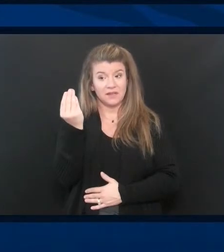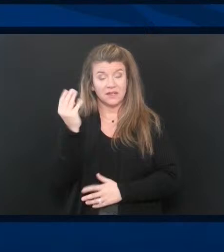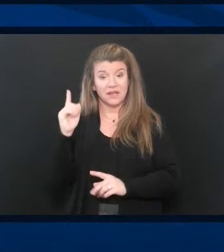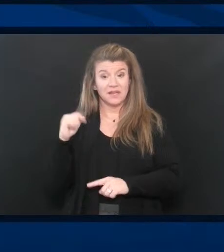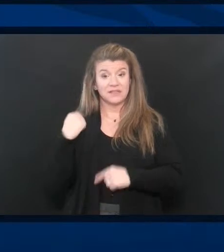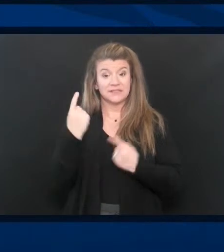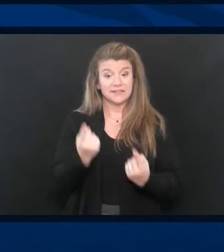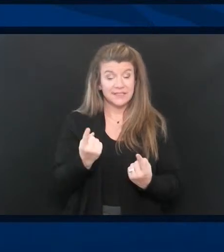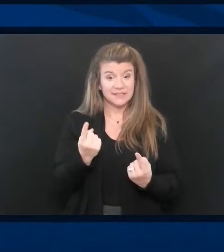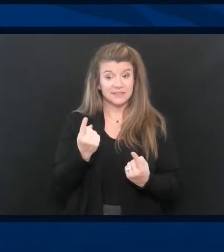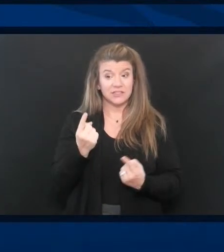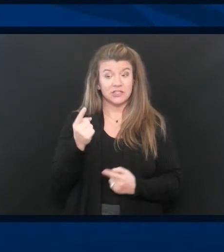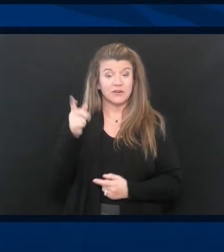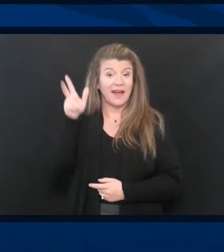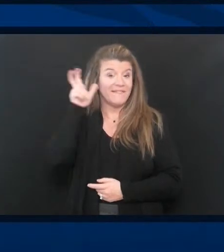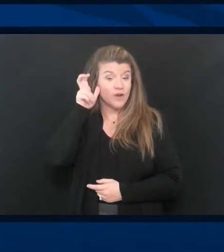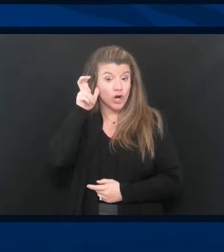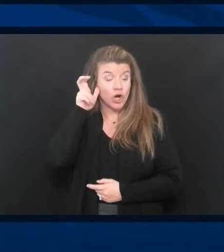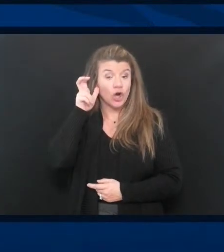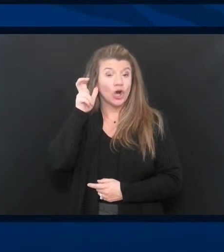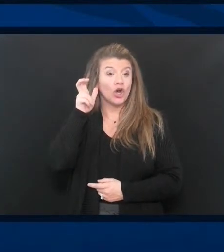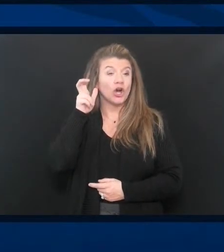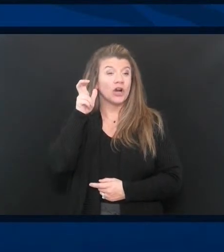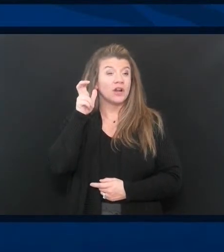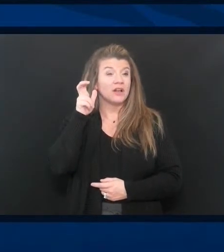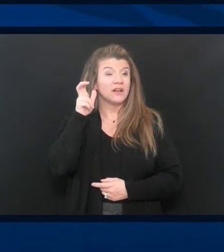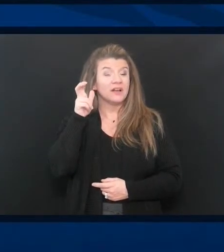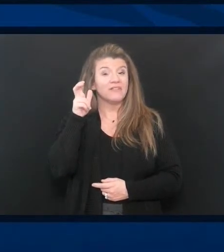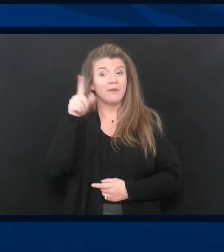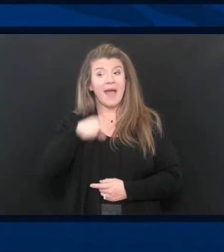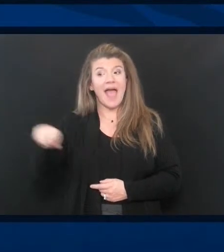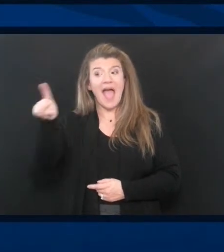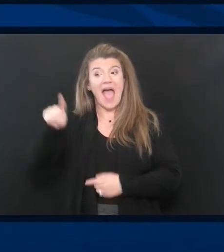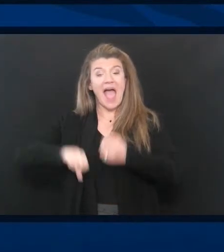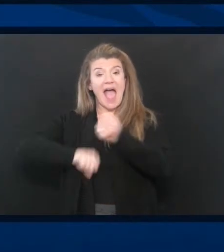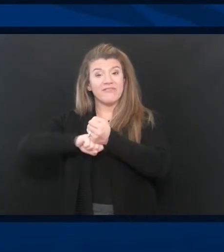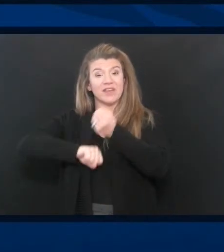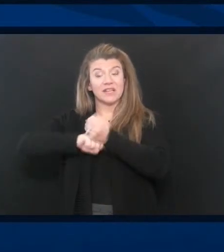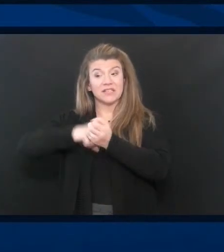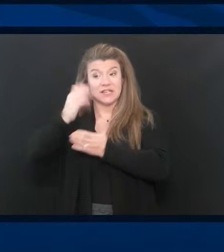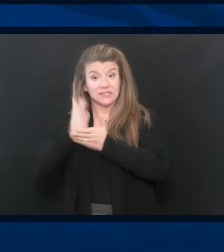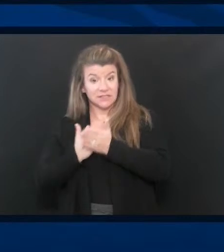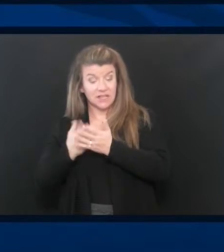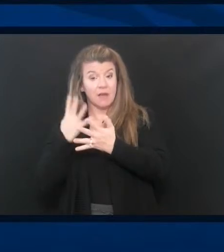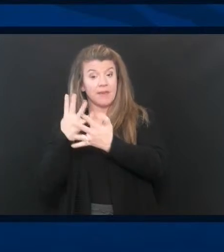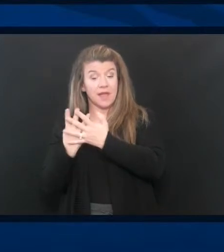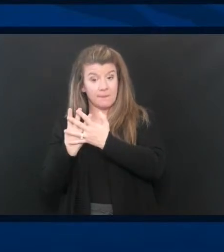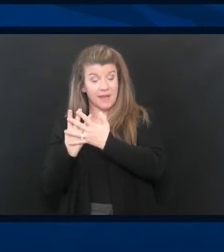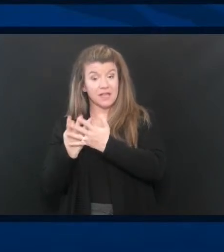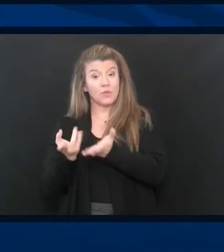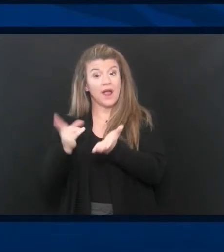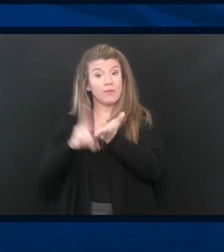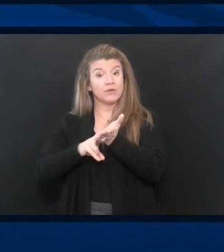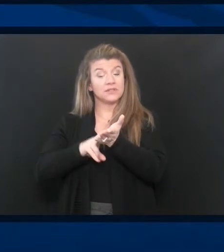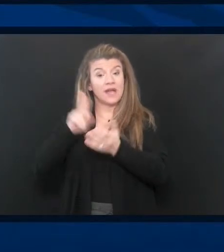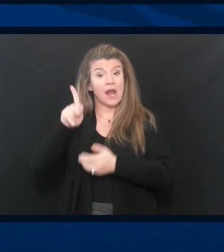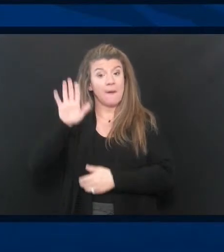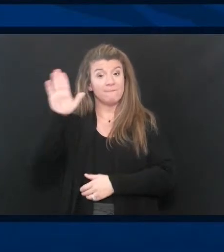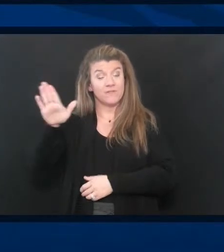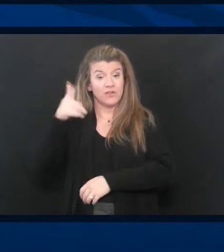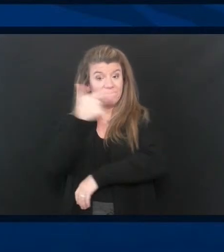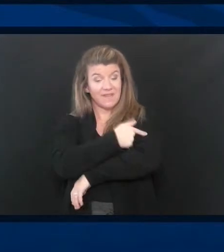have heard anecdotally from advocates that some inmates have been able to sign up for their